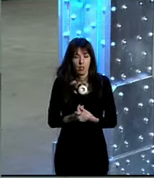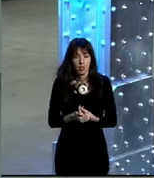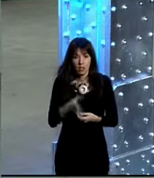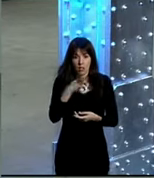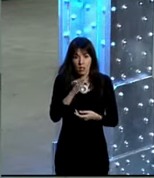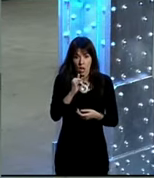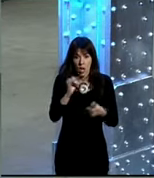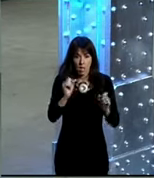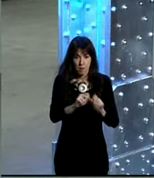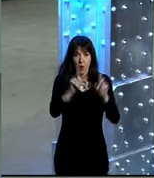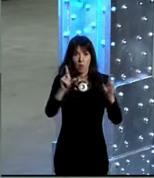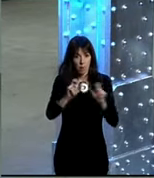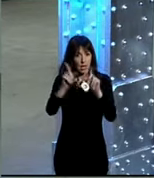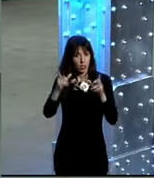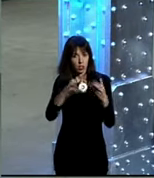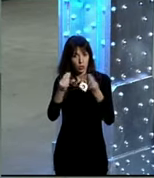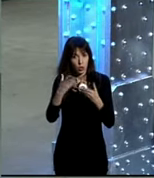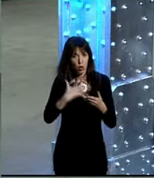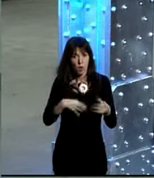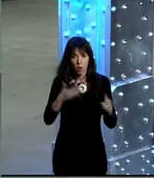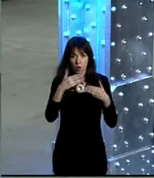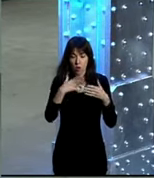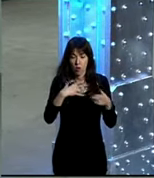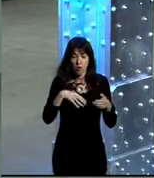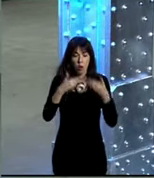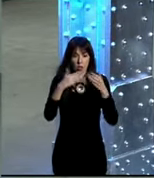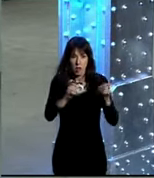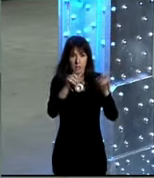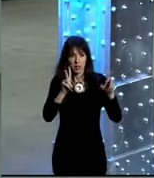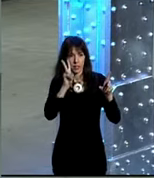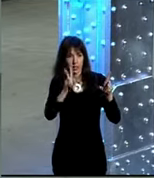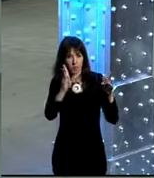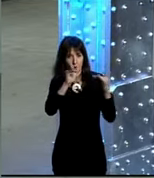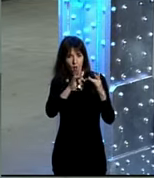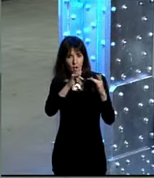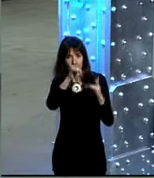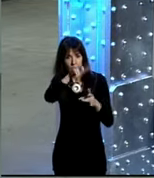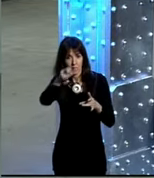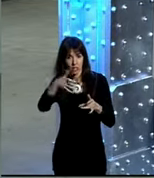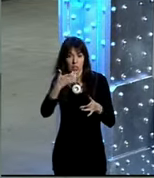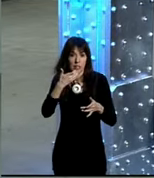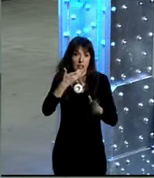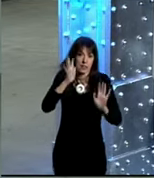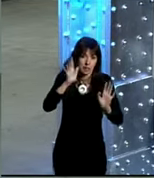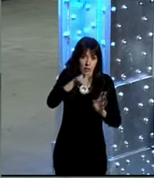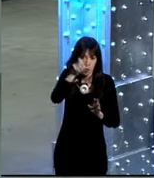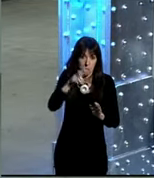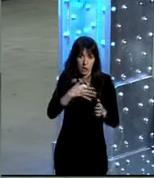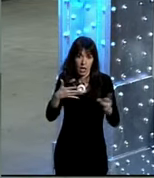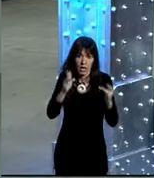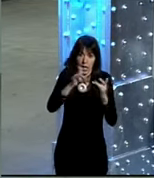course, unless we're the NSA or Apple or Google, and then we can reach them even though they don't want to be reached. But that's perhaps not a discussion for